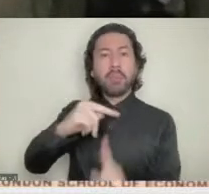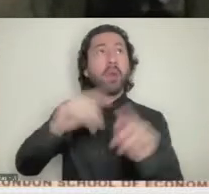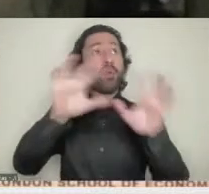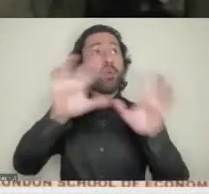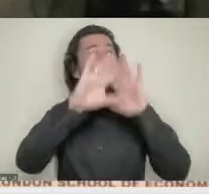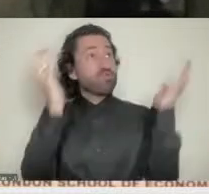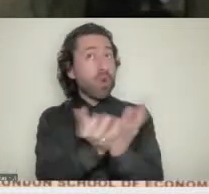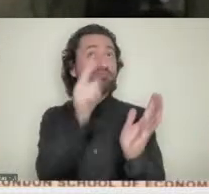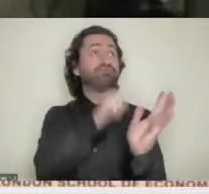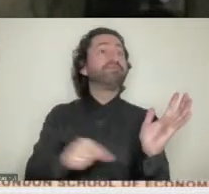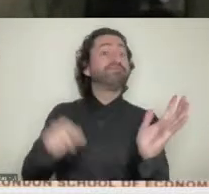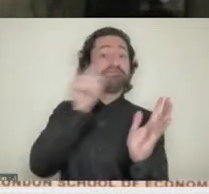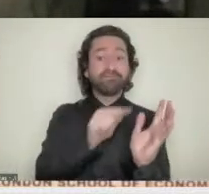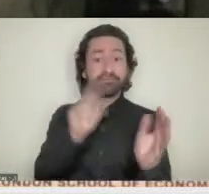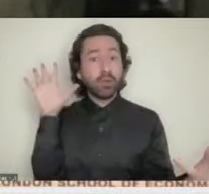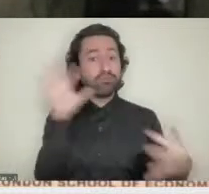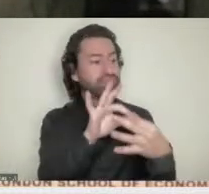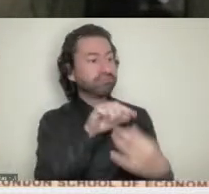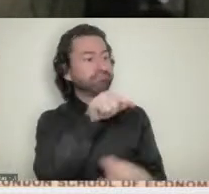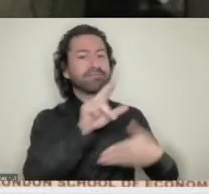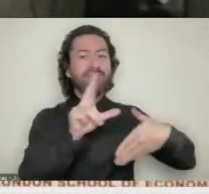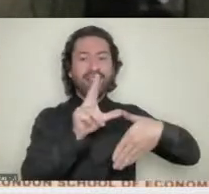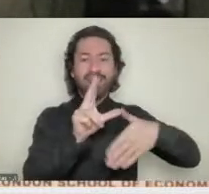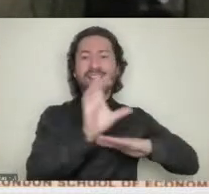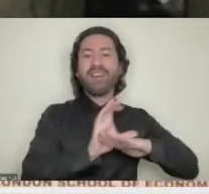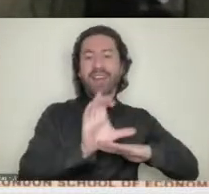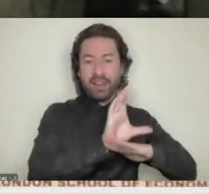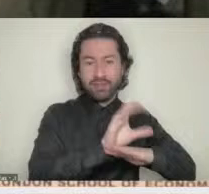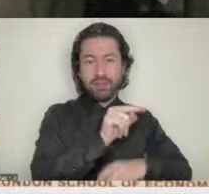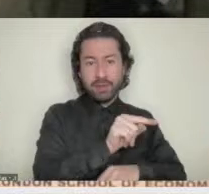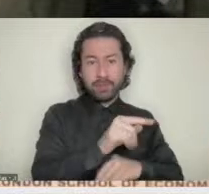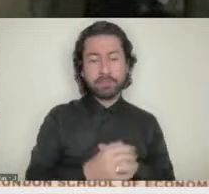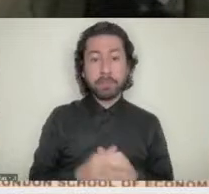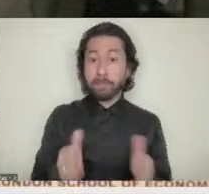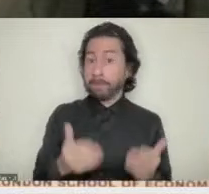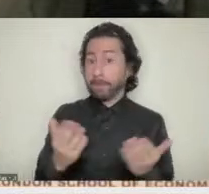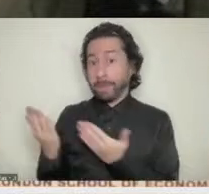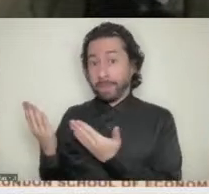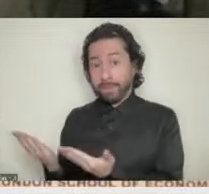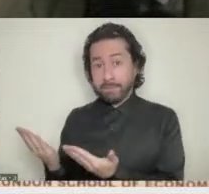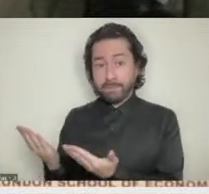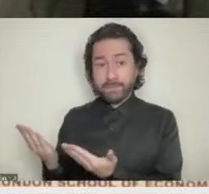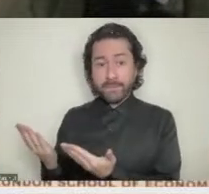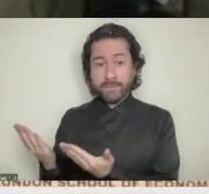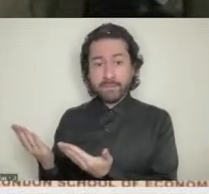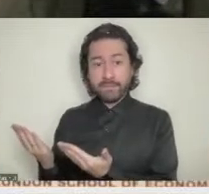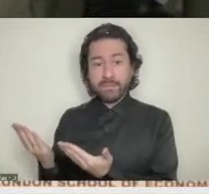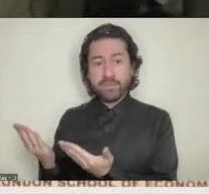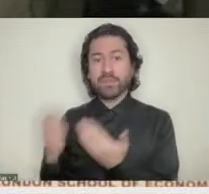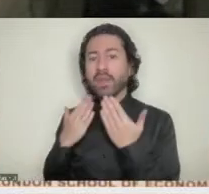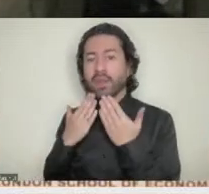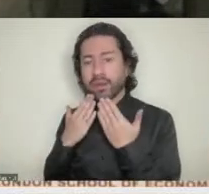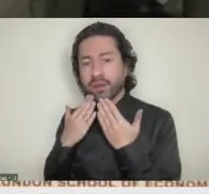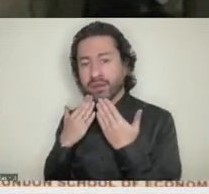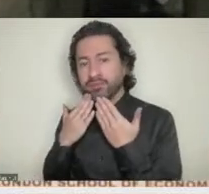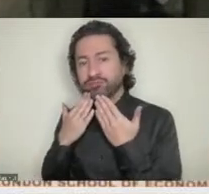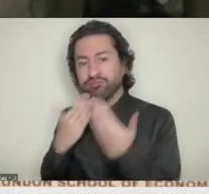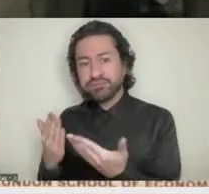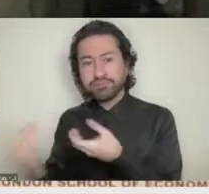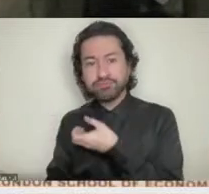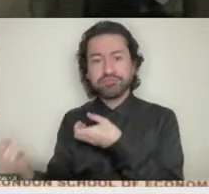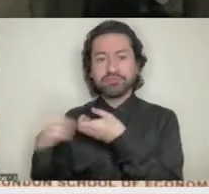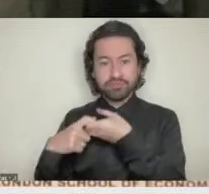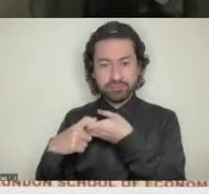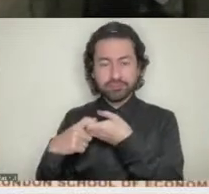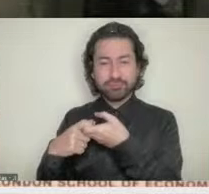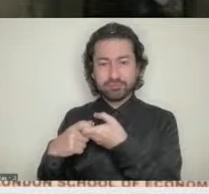with what goes on in the UK, the rest of the world, and the LAC region. So without further ado, Professor Sir Michael Marmot, thank you